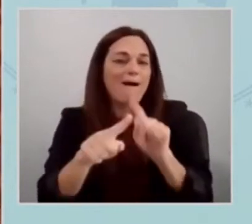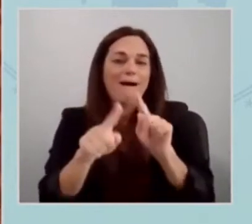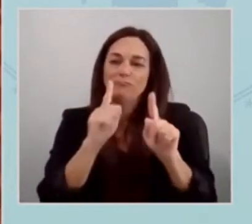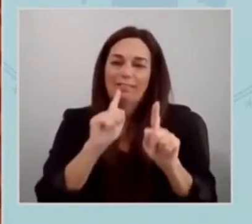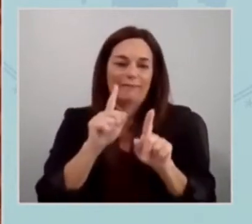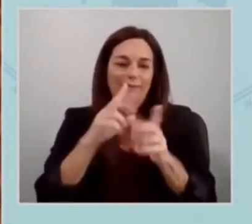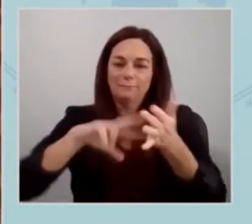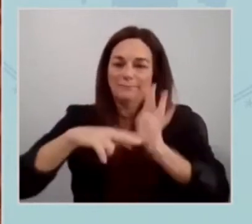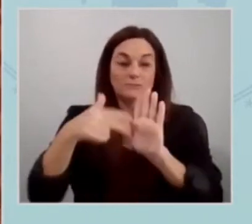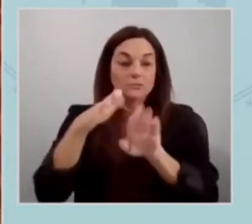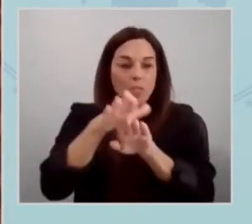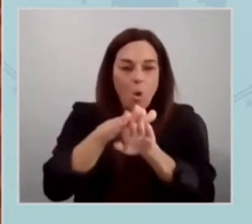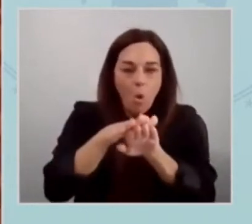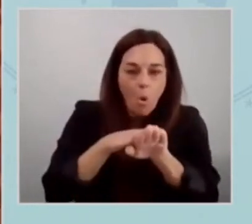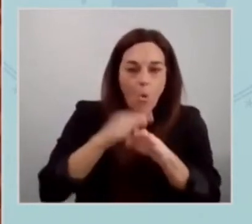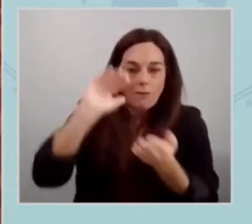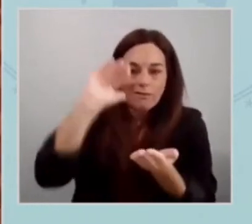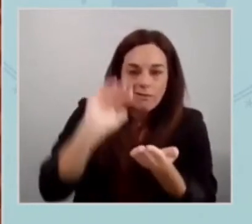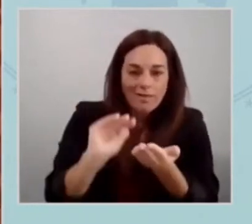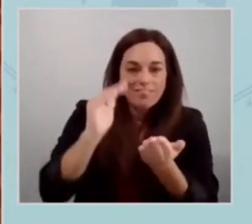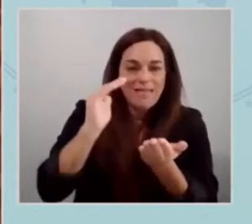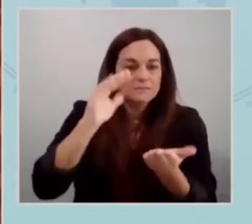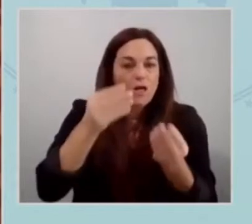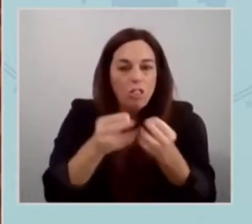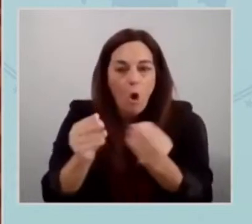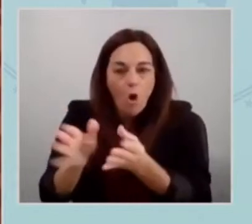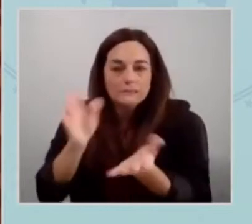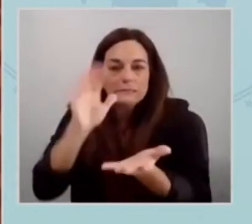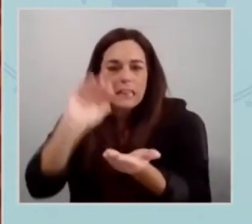While these 2 programs helped, they just act as a Band-Aid to slow losses and